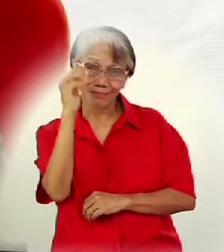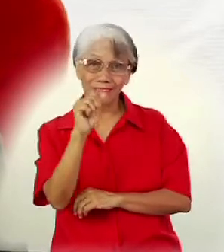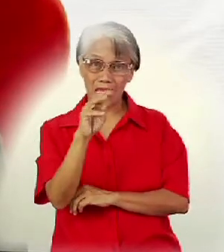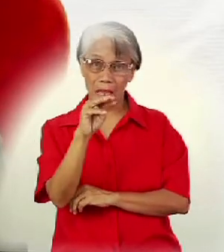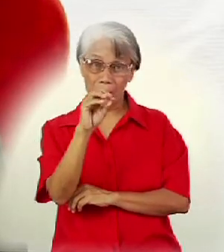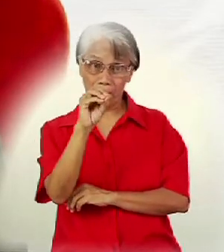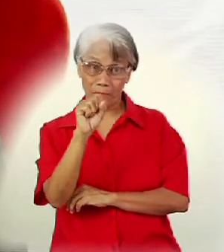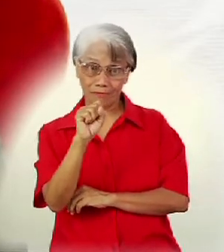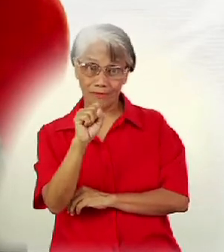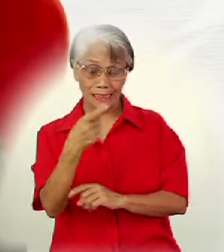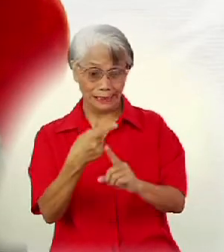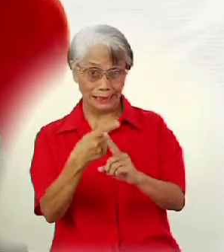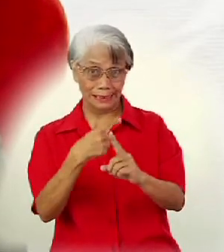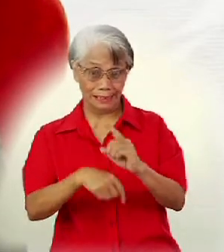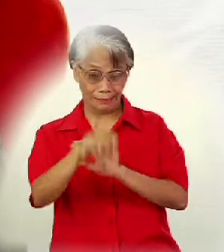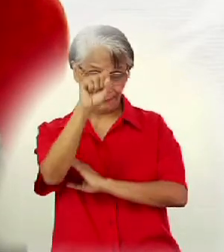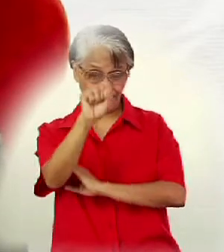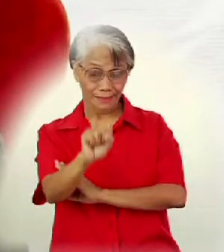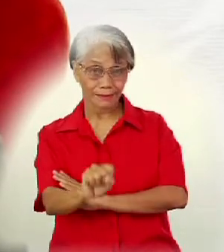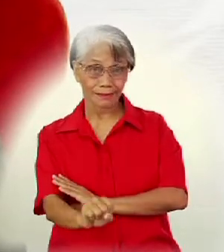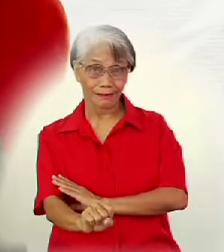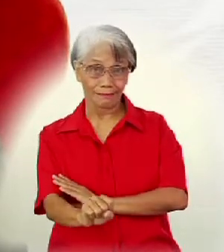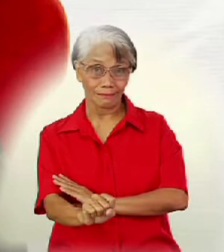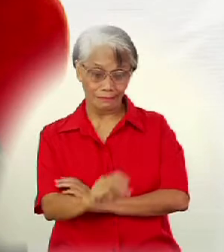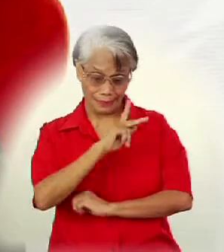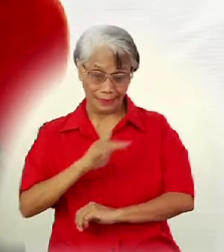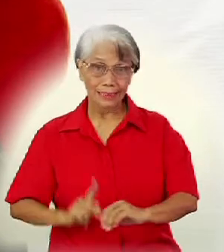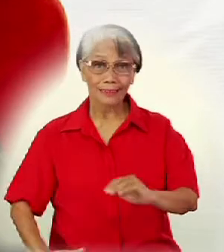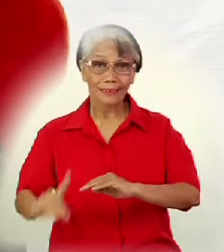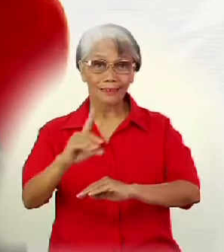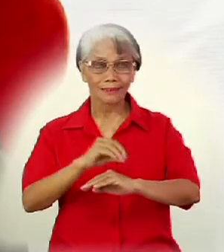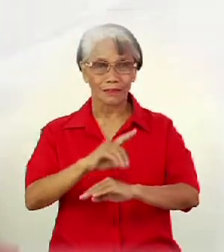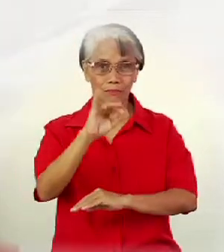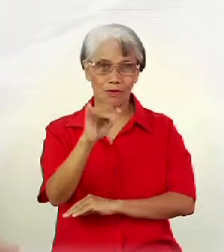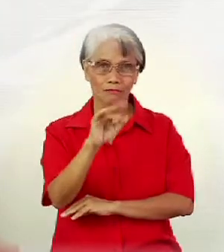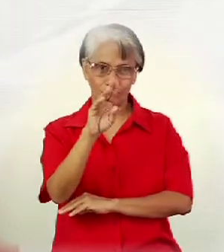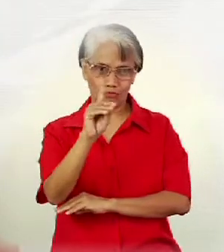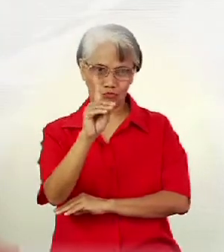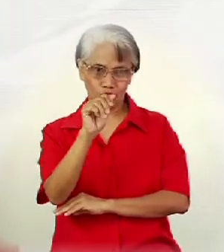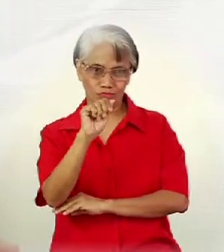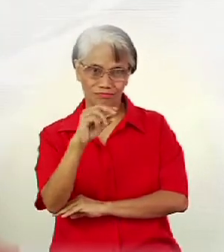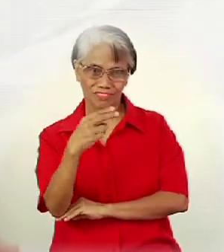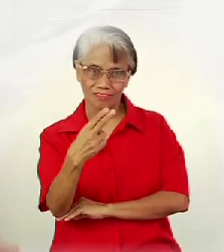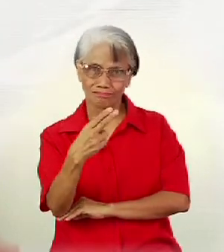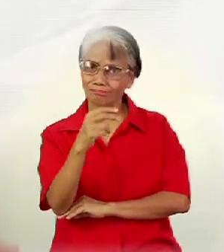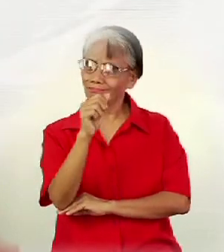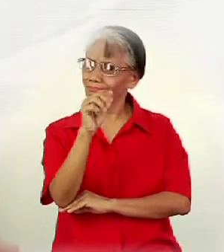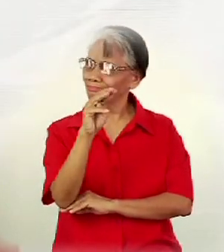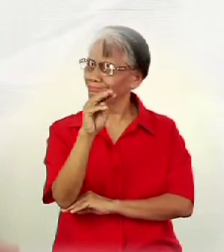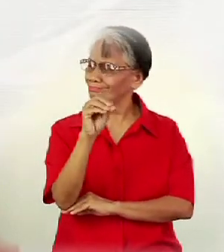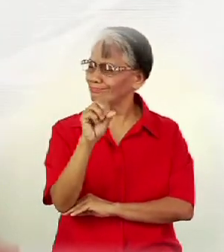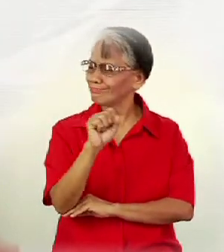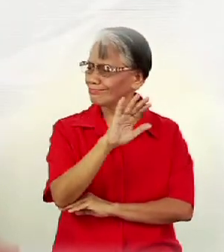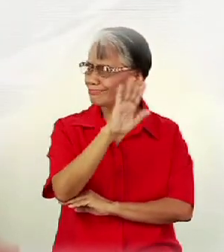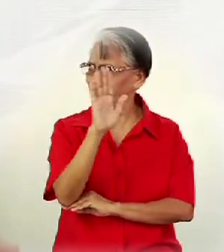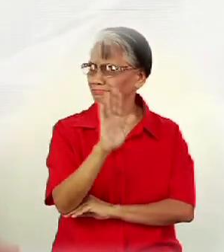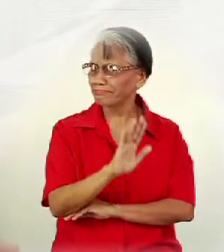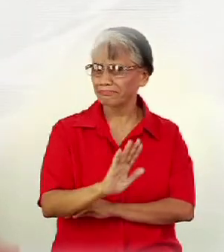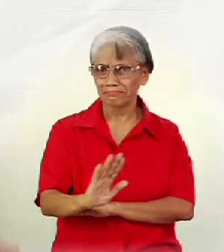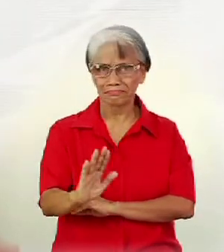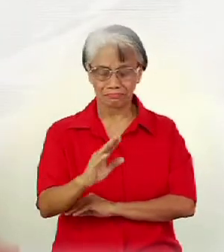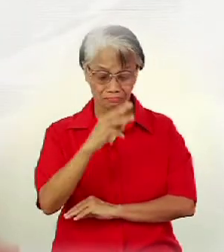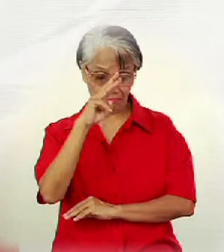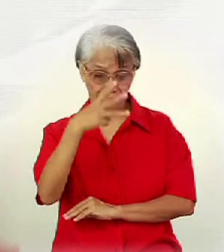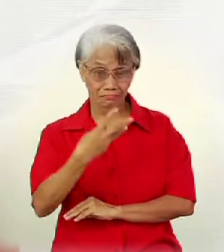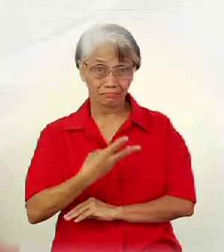the south, the kingdom of Judah. Wow. Amos was not welcomed